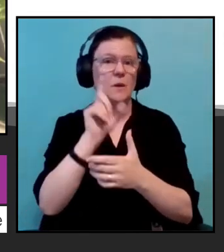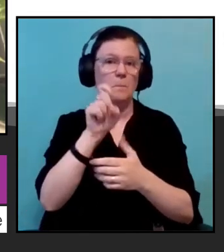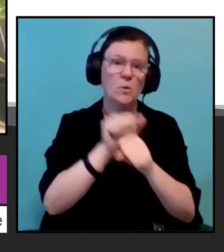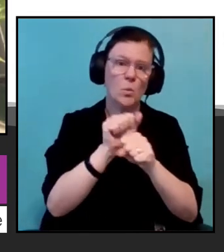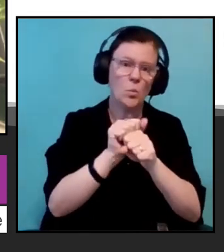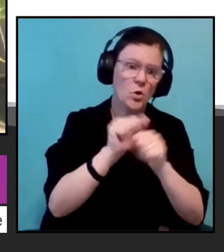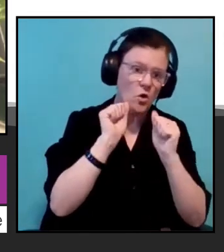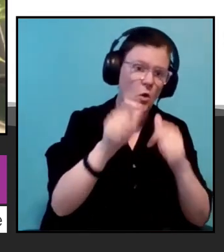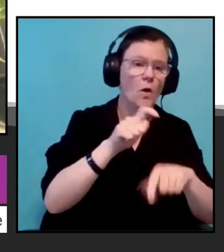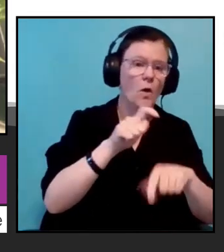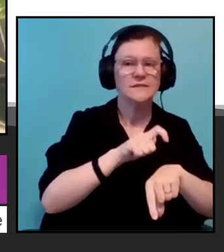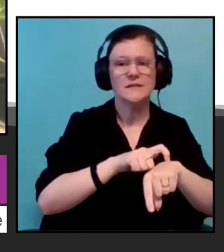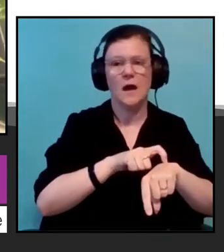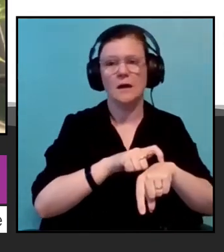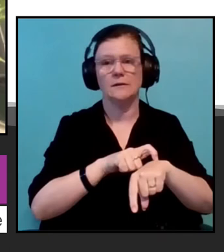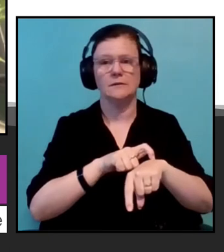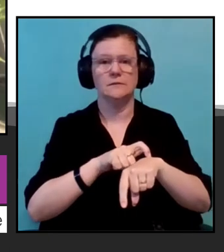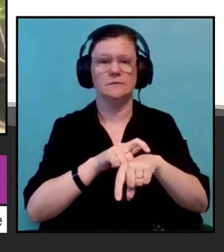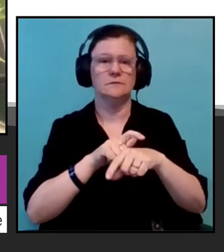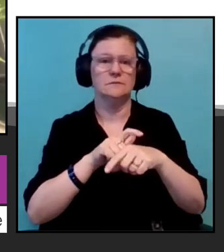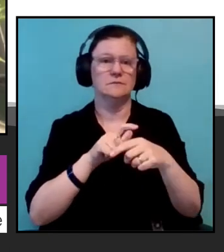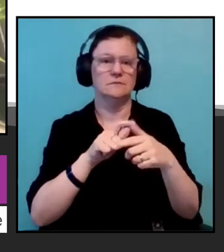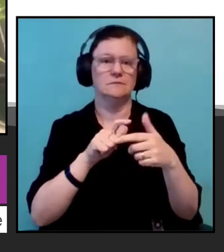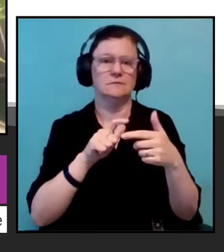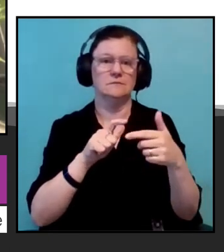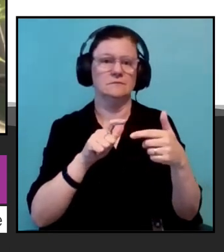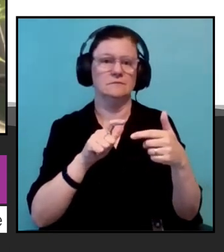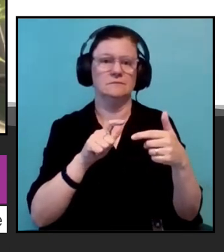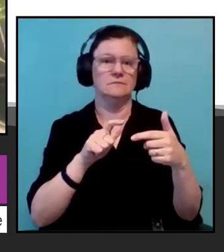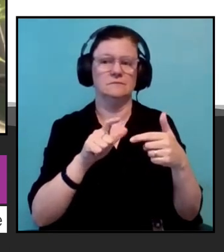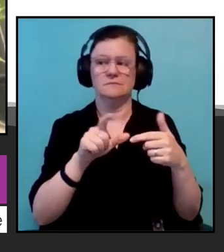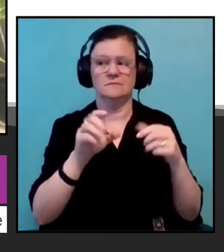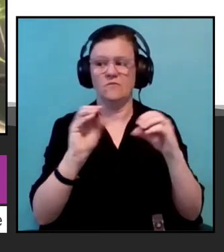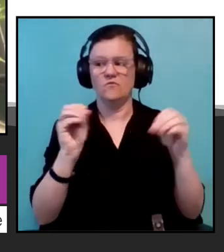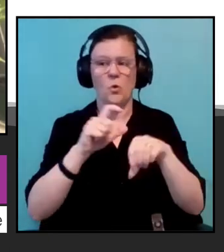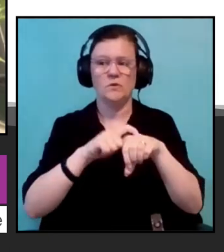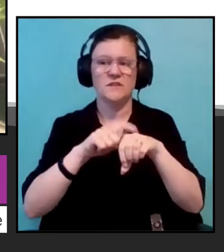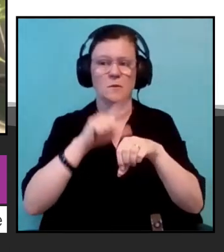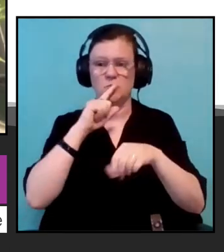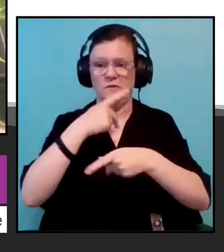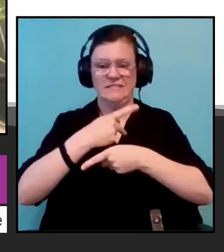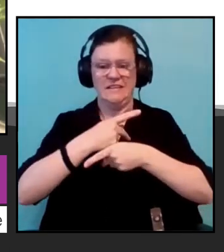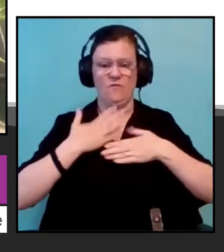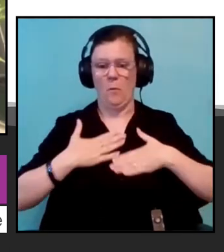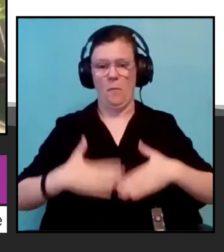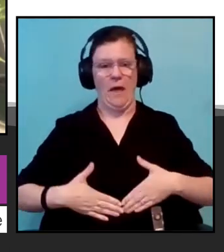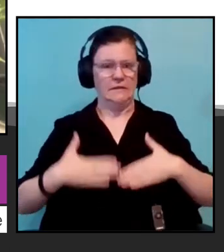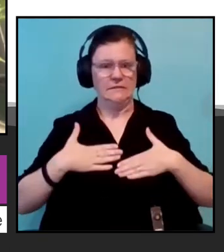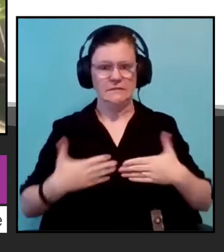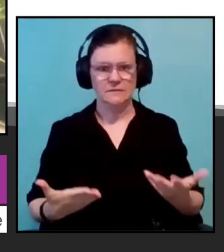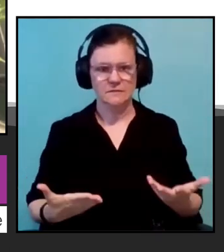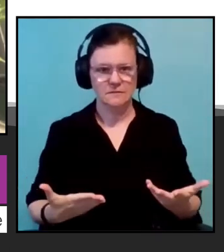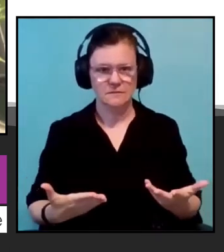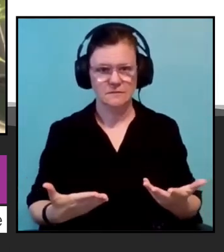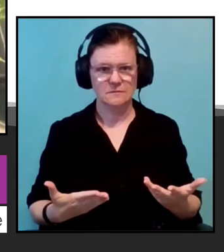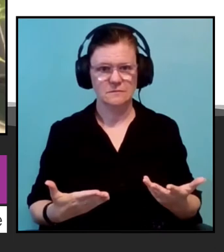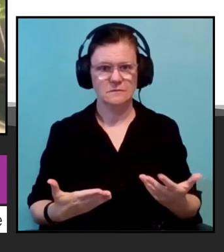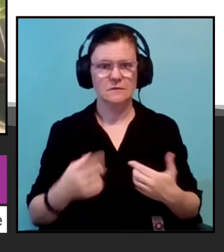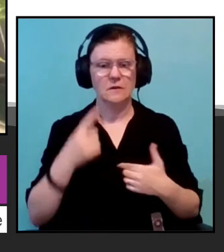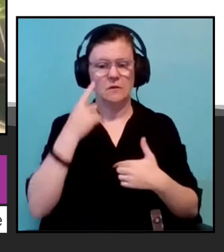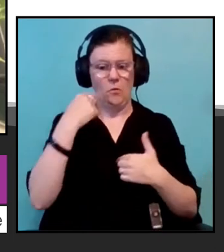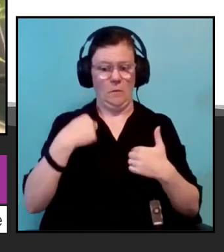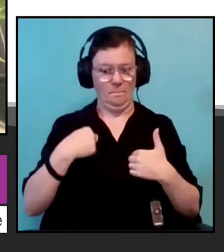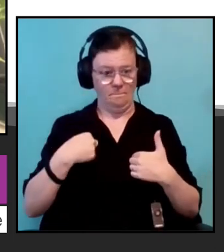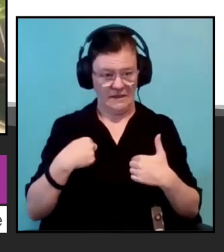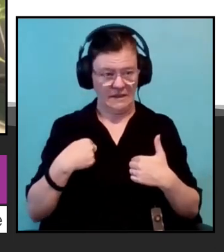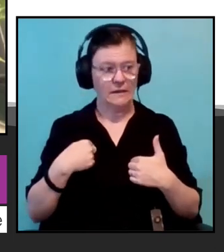the time and that we really don't have time to even take care of our bodies. So for me, it's been a long